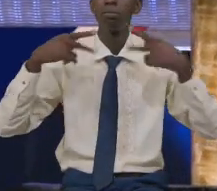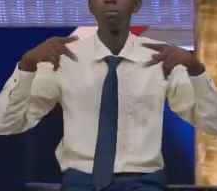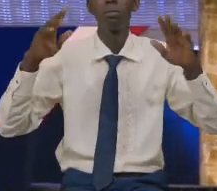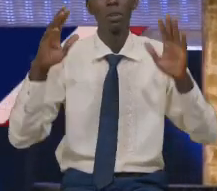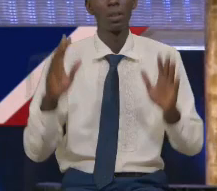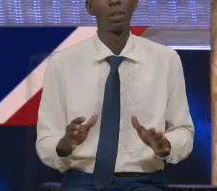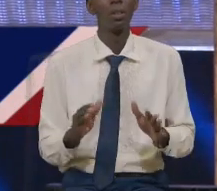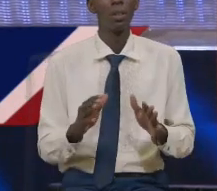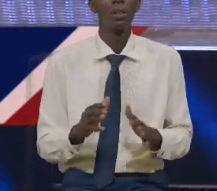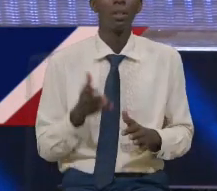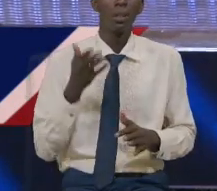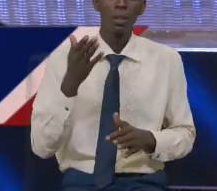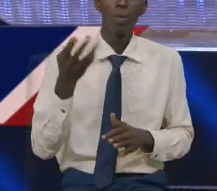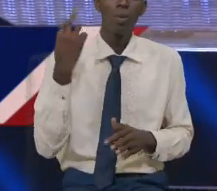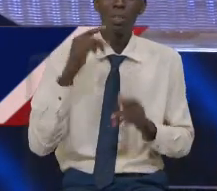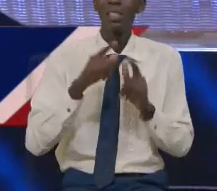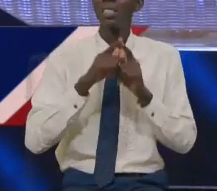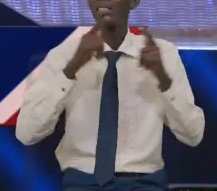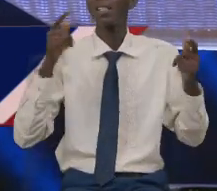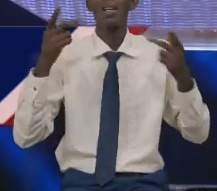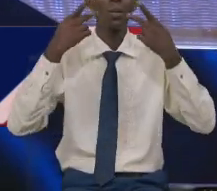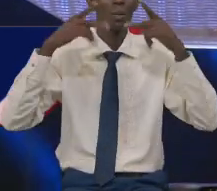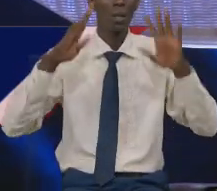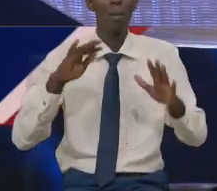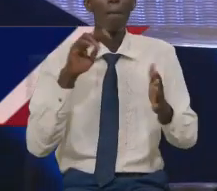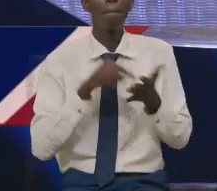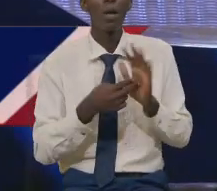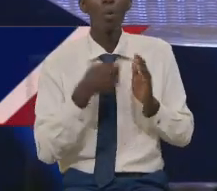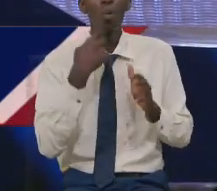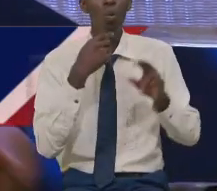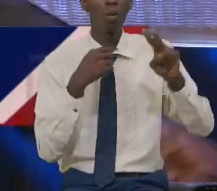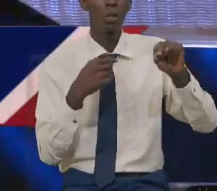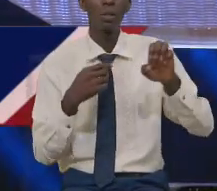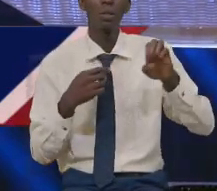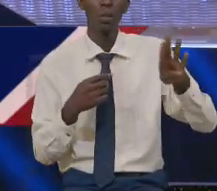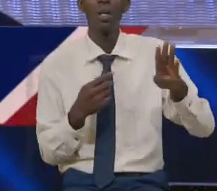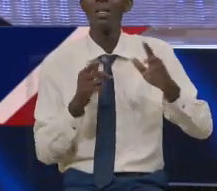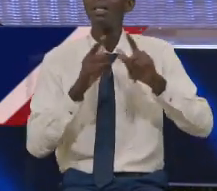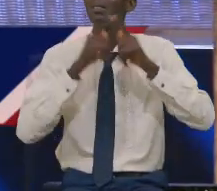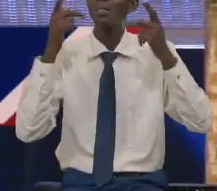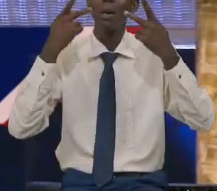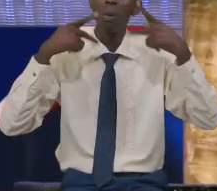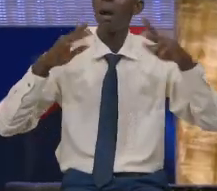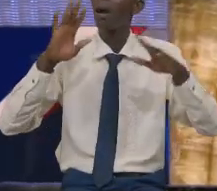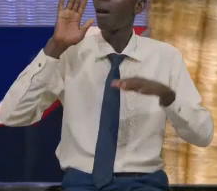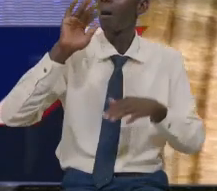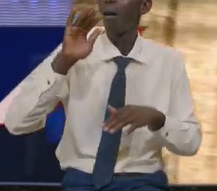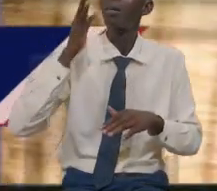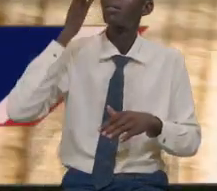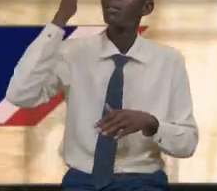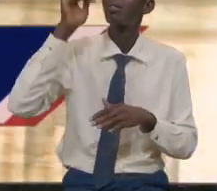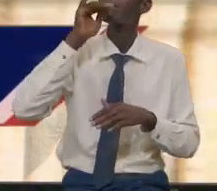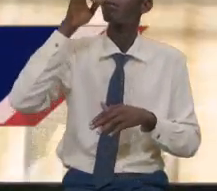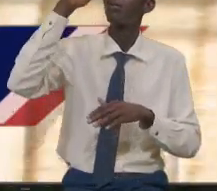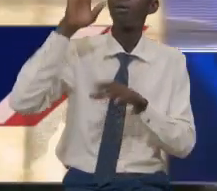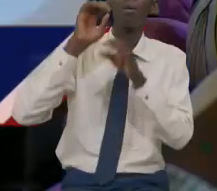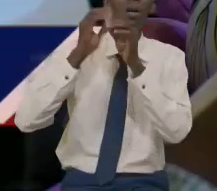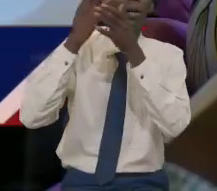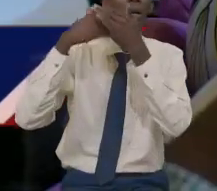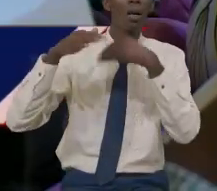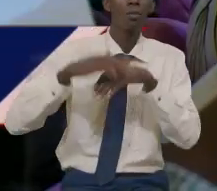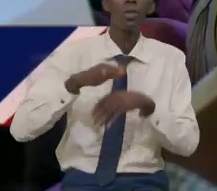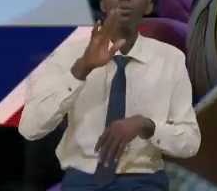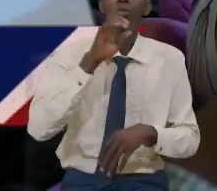a great proclaimer. That is Nebuchadnezzar, a proclaimer that there is God in heaven. I believe there is heaven,